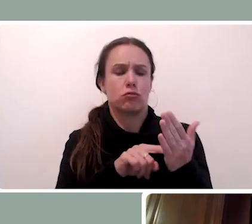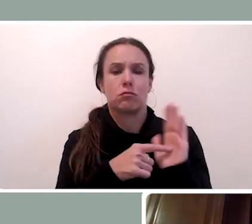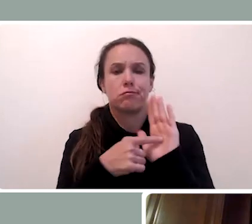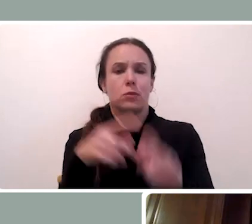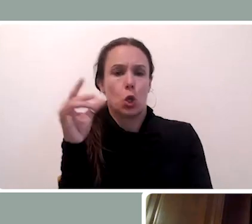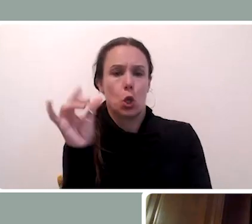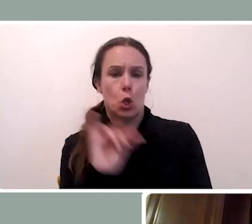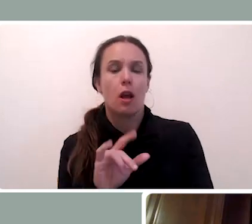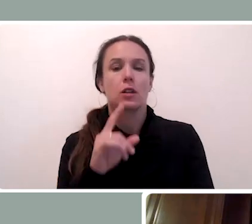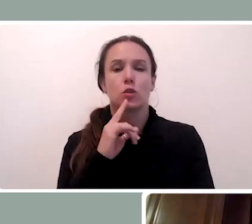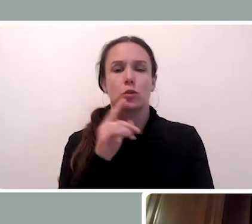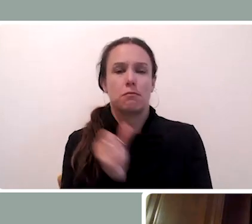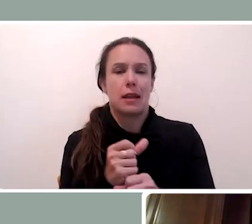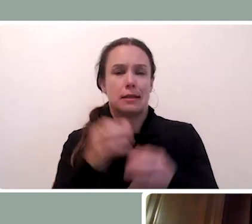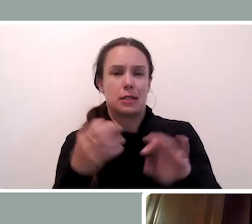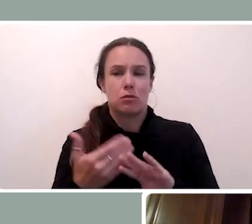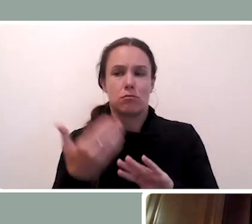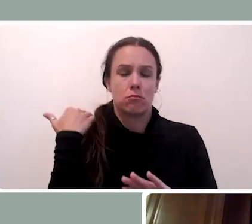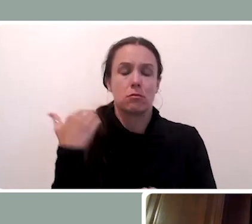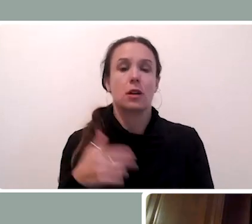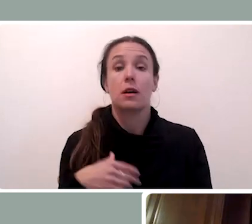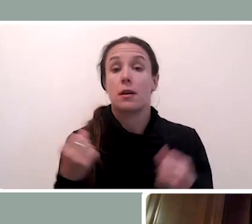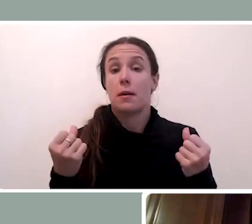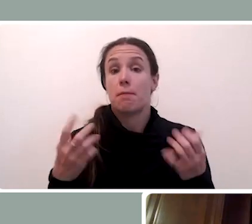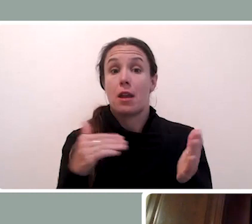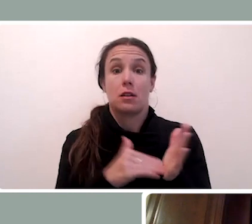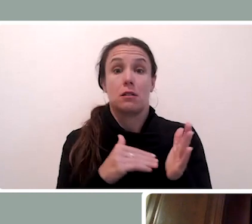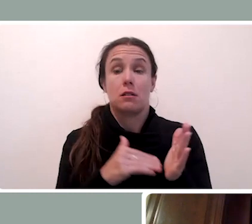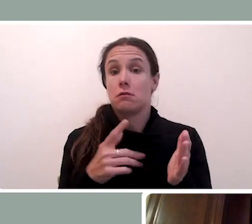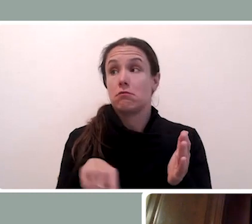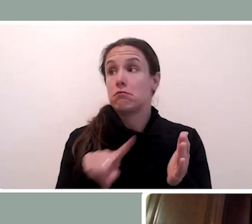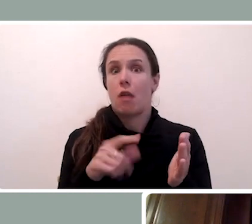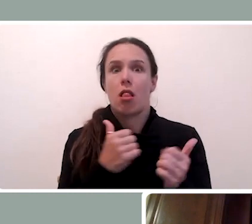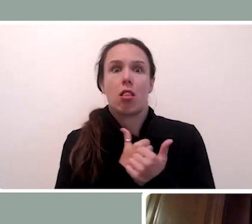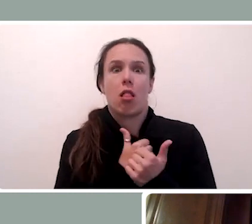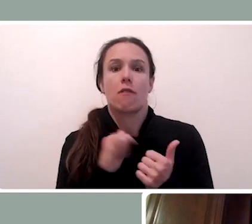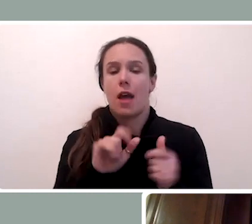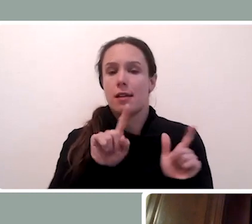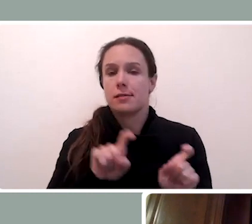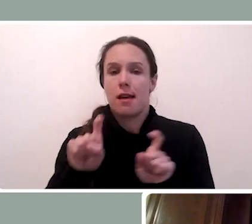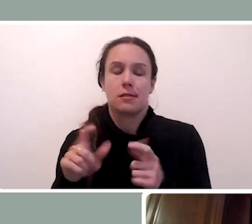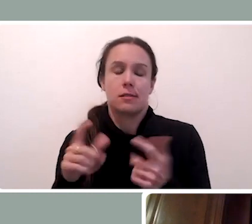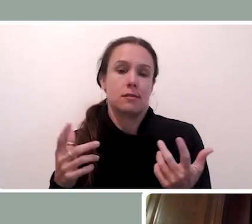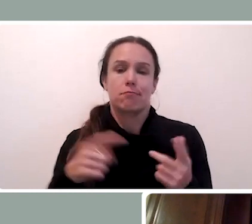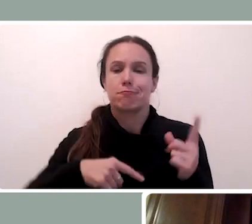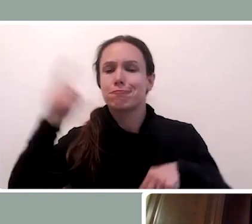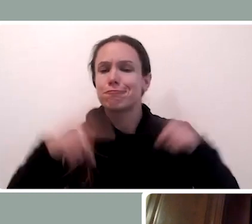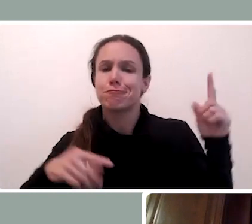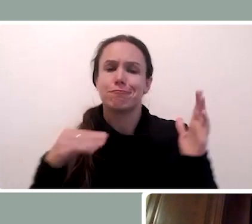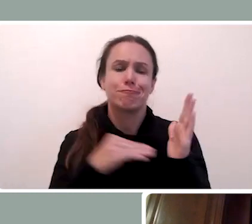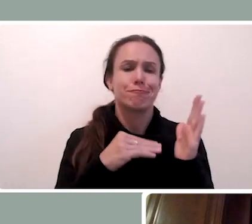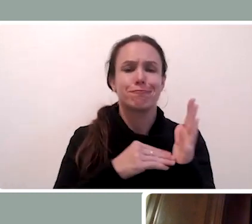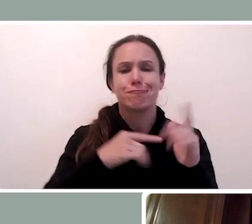make that decision. But a lot of clinicians, I have my partners who love the test. So every clinician is kind of